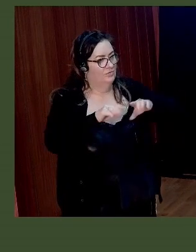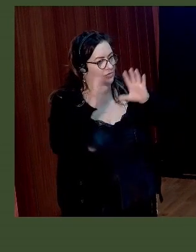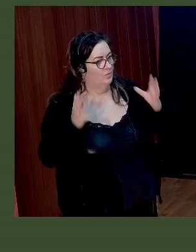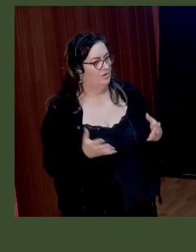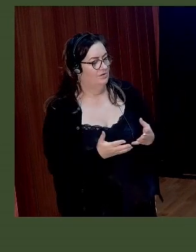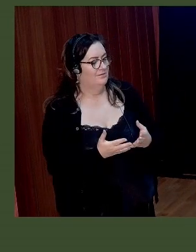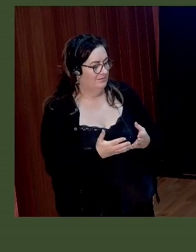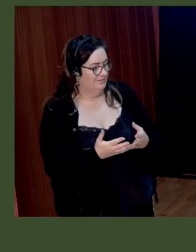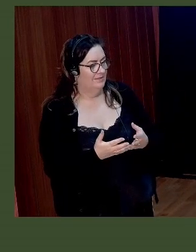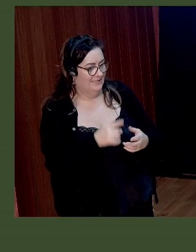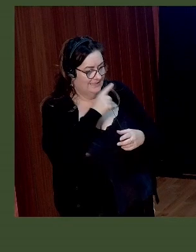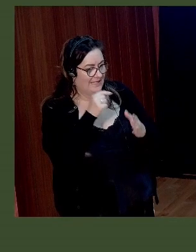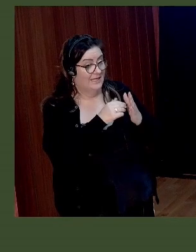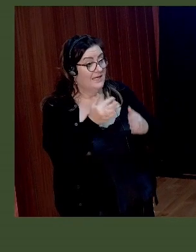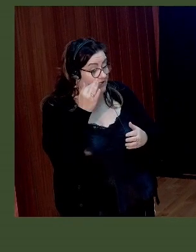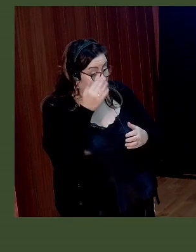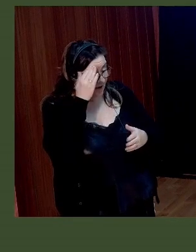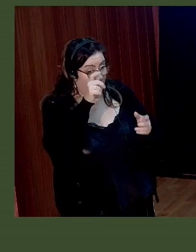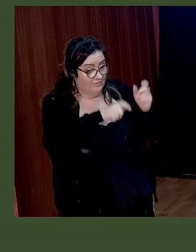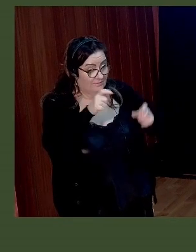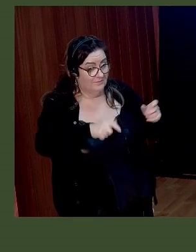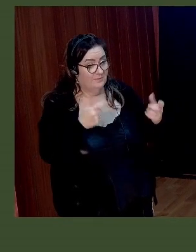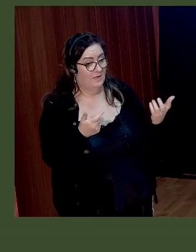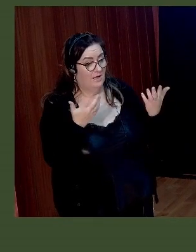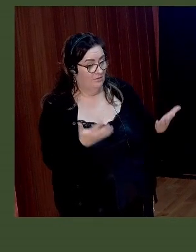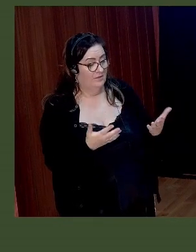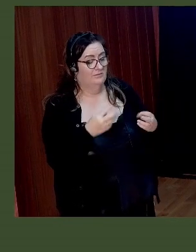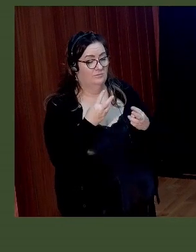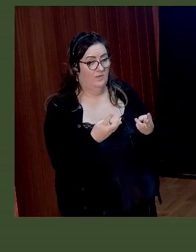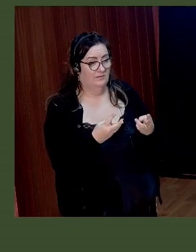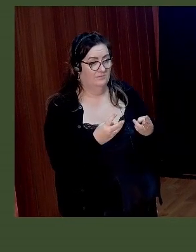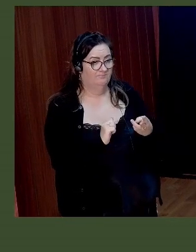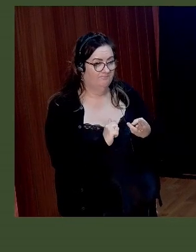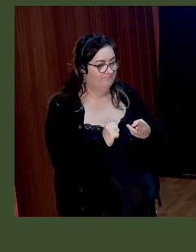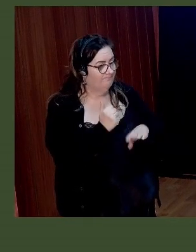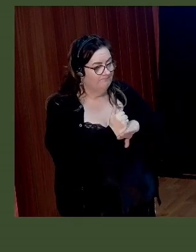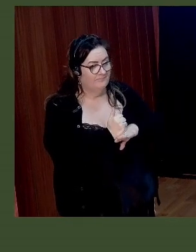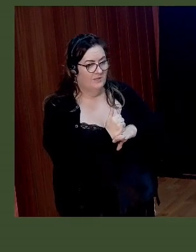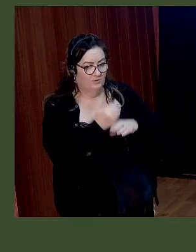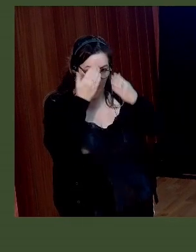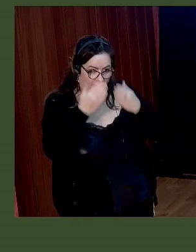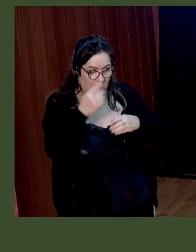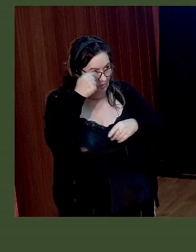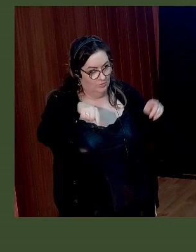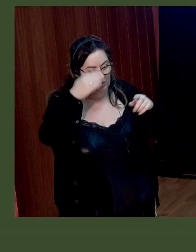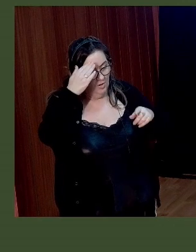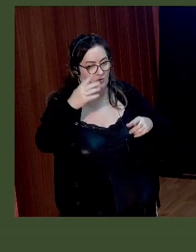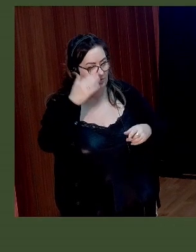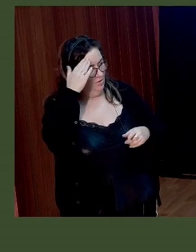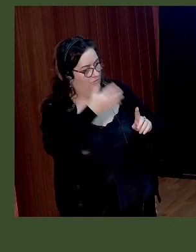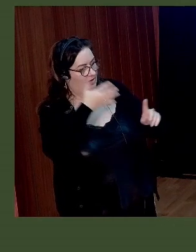accordingly to independence. It states, if the Irish nation calls upon every Dáil nation to acknowledge the nationhood of